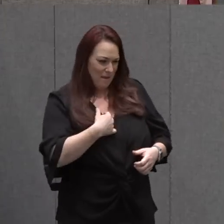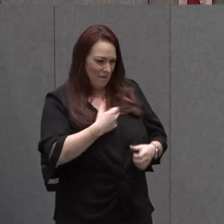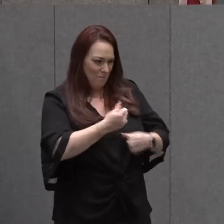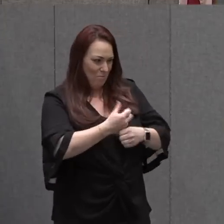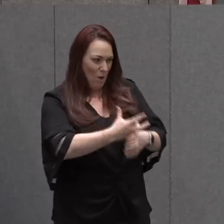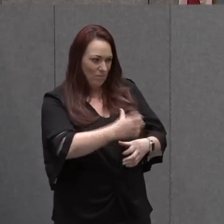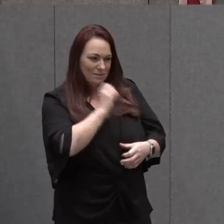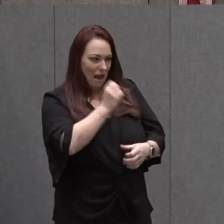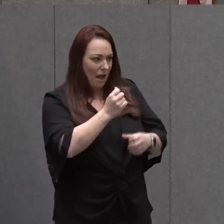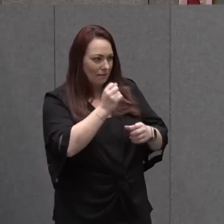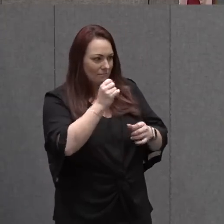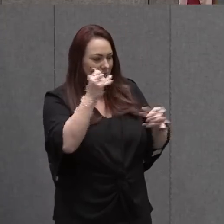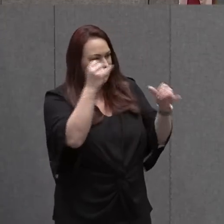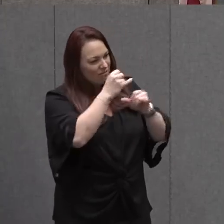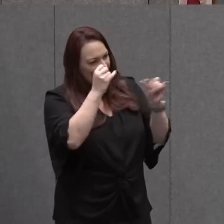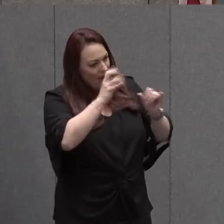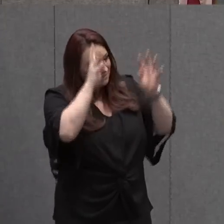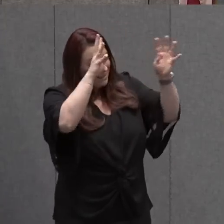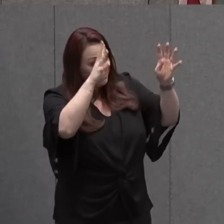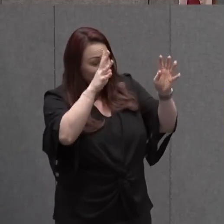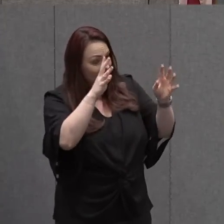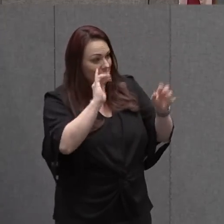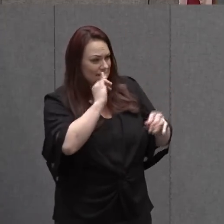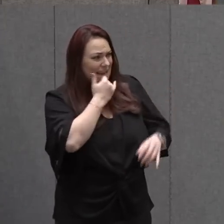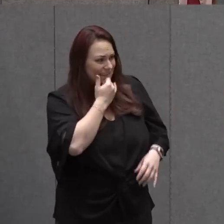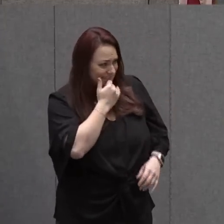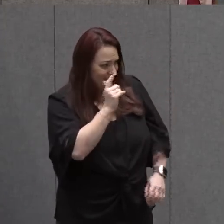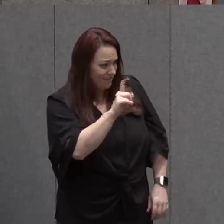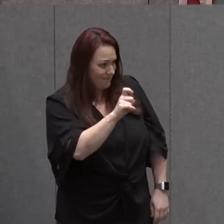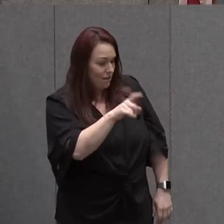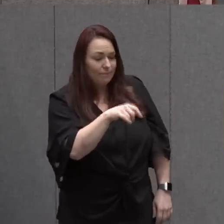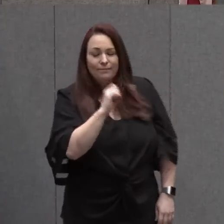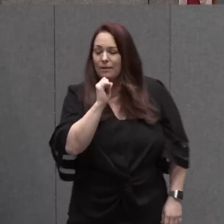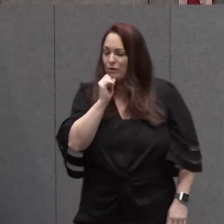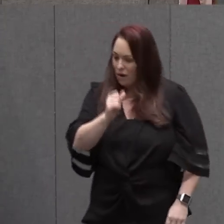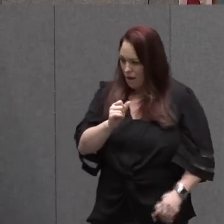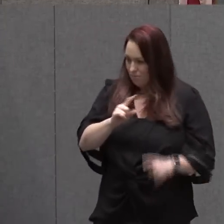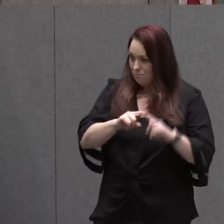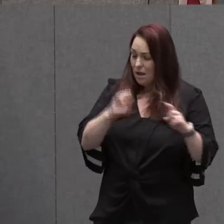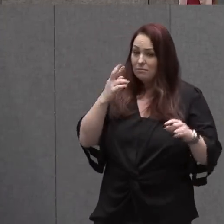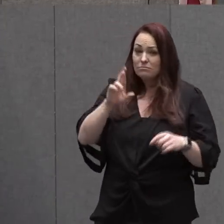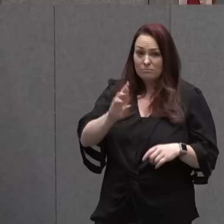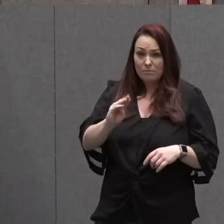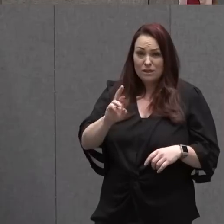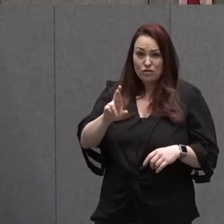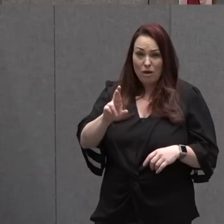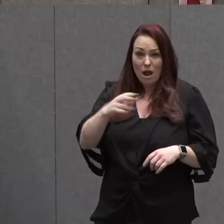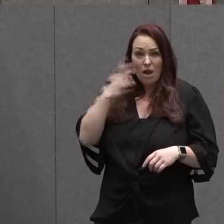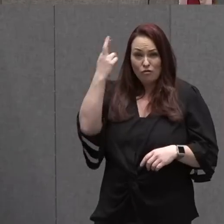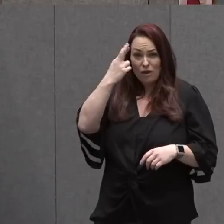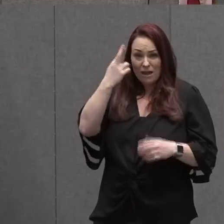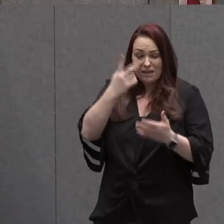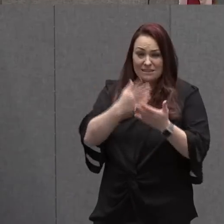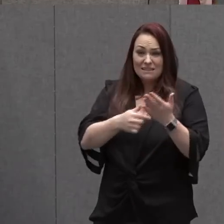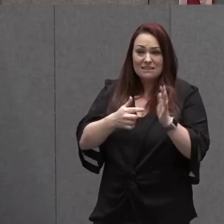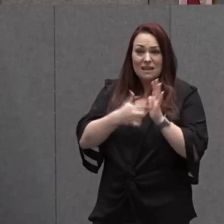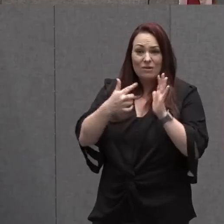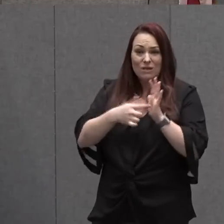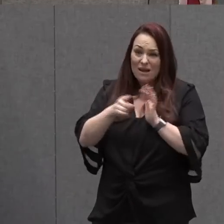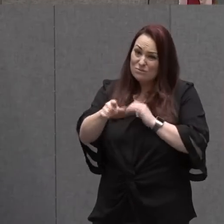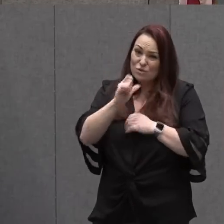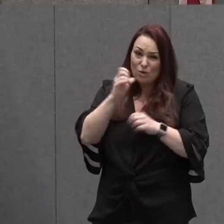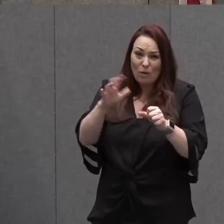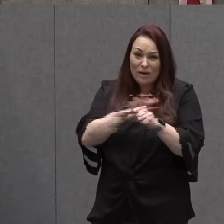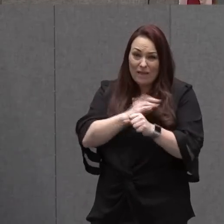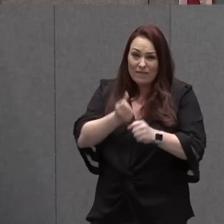They're accidents? They're not. And then, Mr. R, I realize that sometimes that you may not get